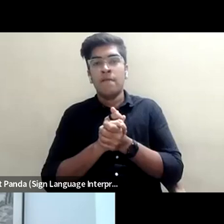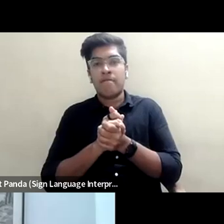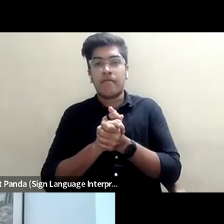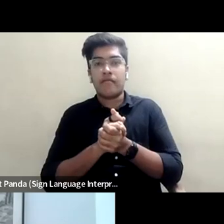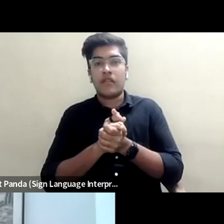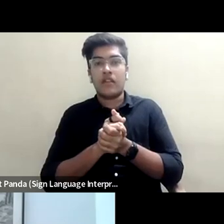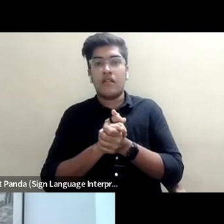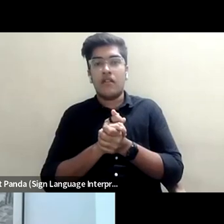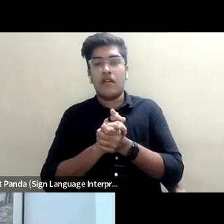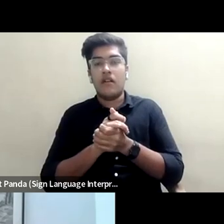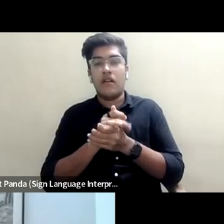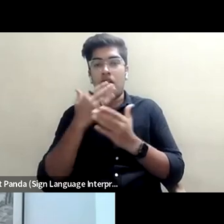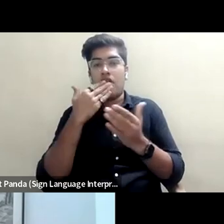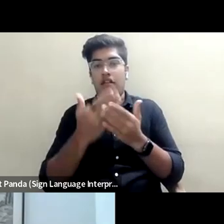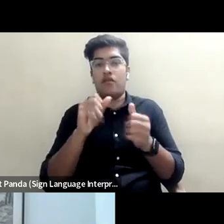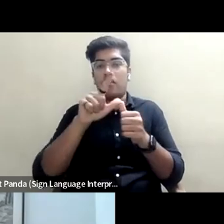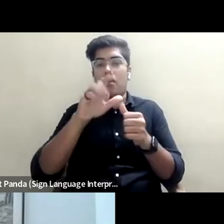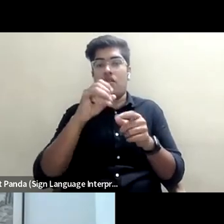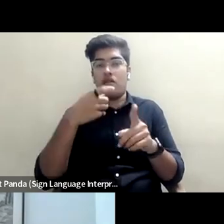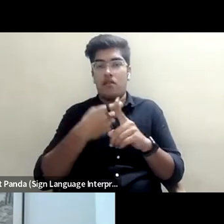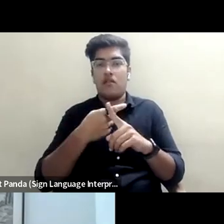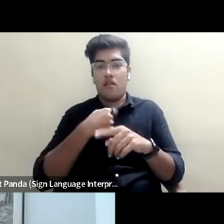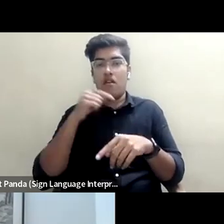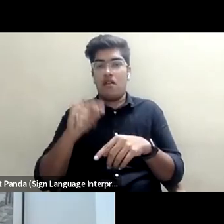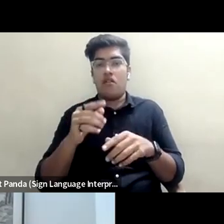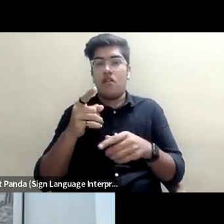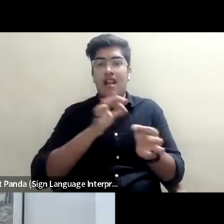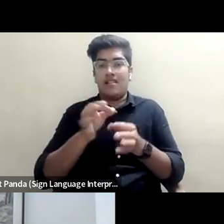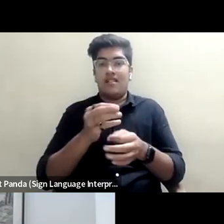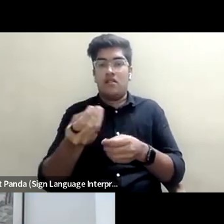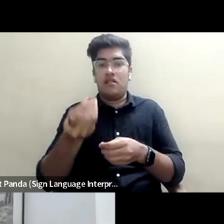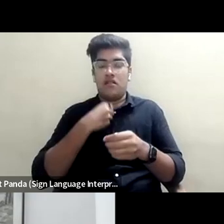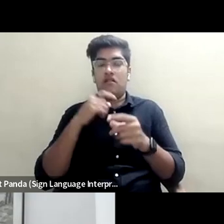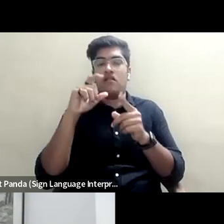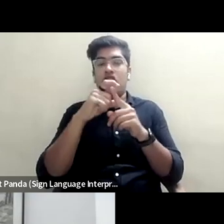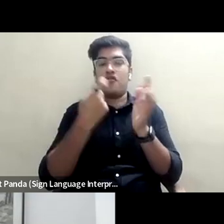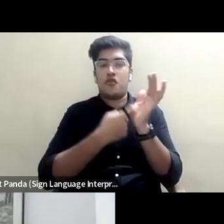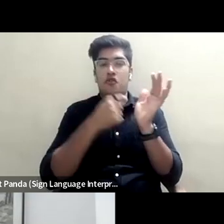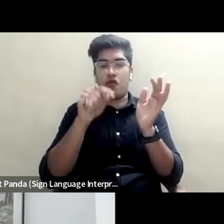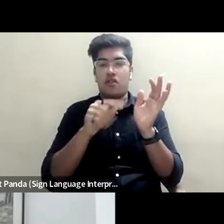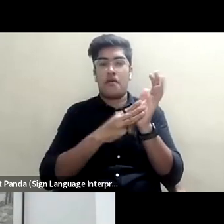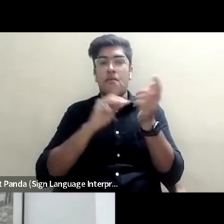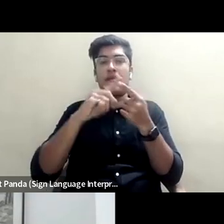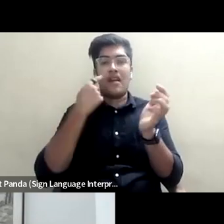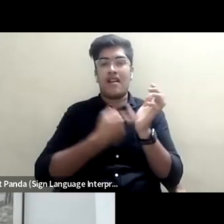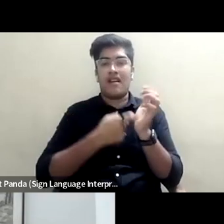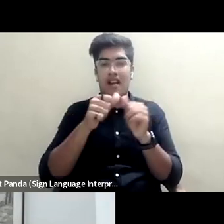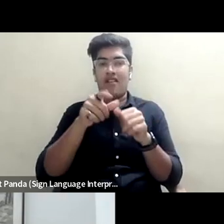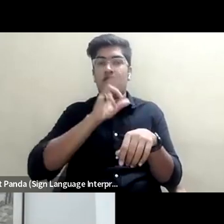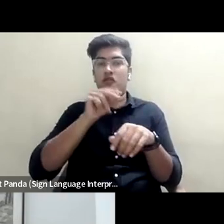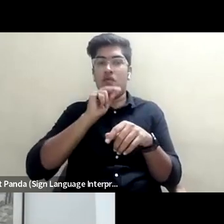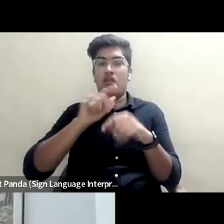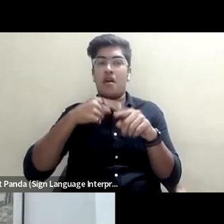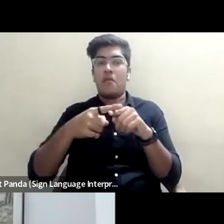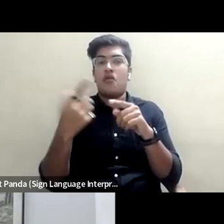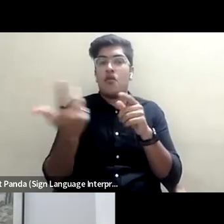Thank you, Alok. I also love the way Dr. Meira Kumar spoke about the